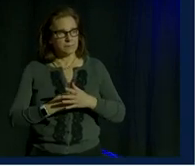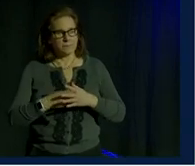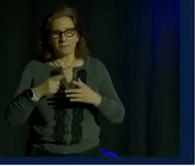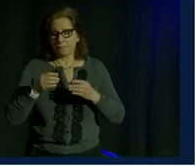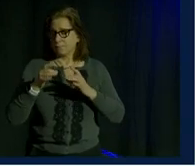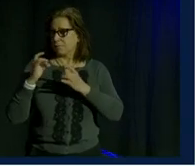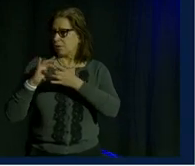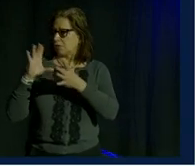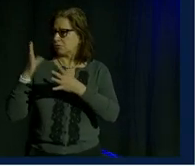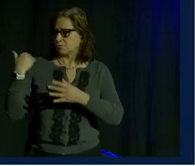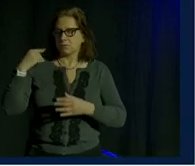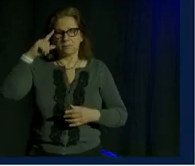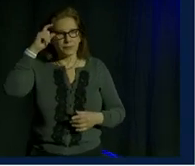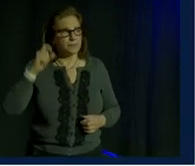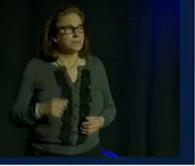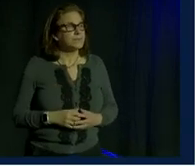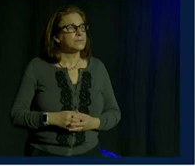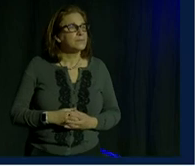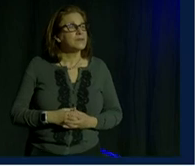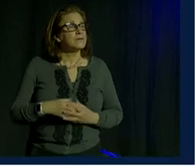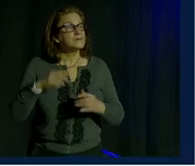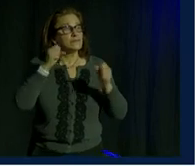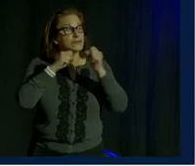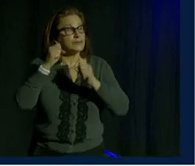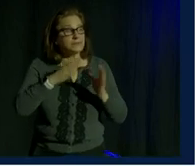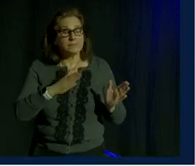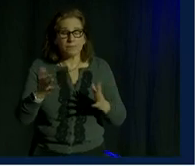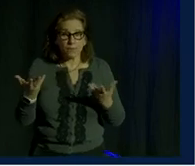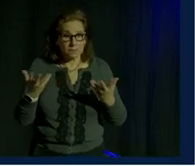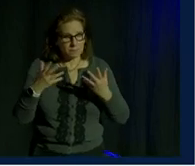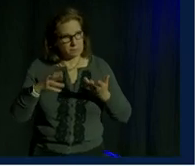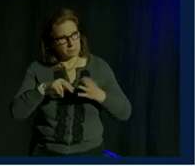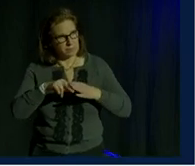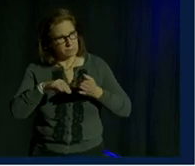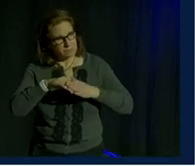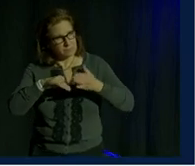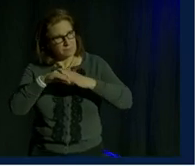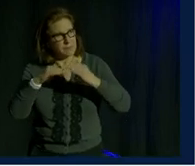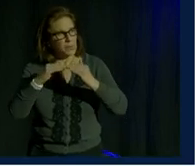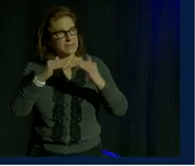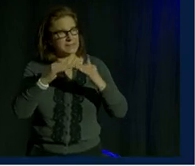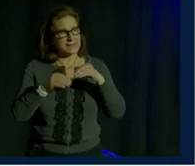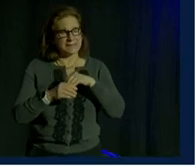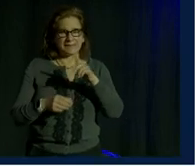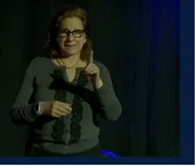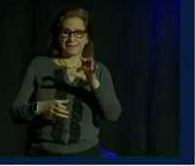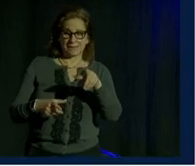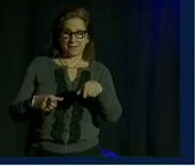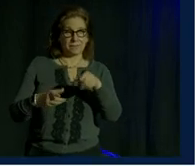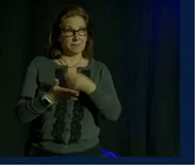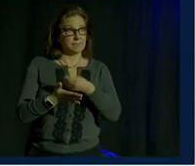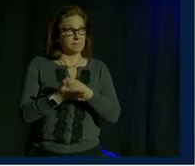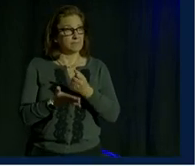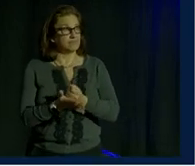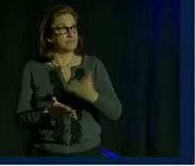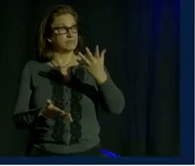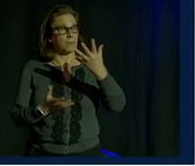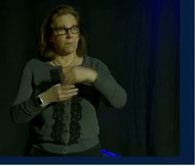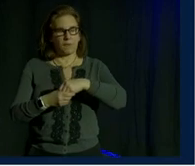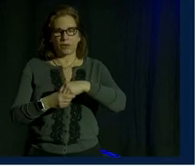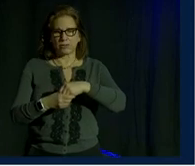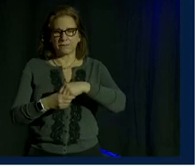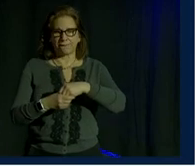In July, the mayor announced a new initiative for enhancing equity and making DC's prosperity more inclusive through an